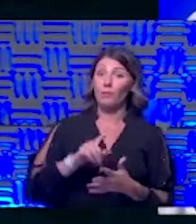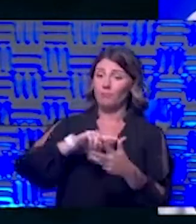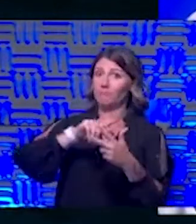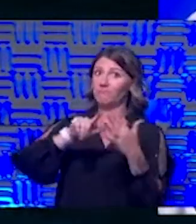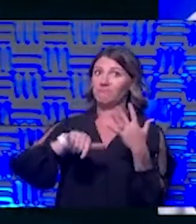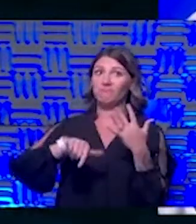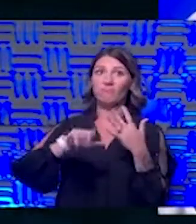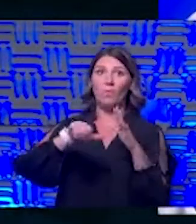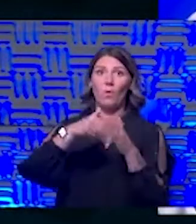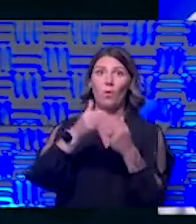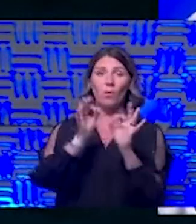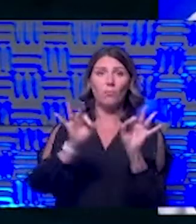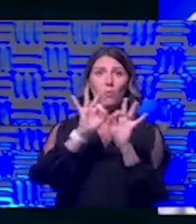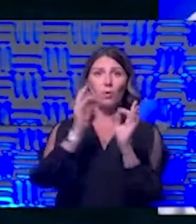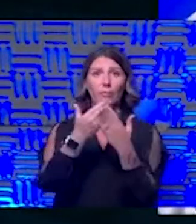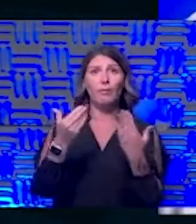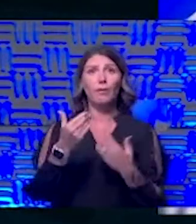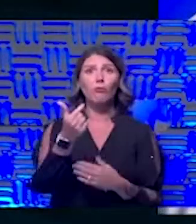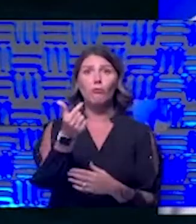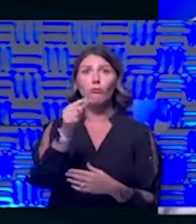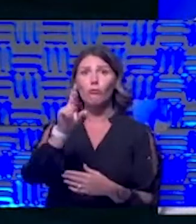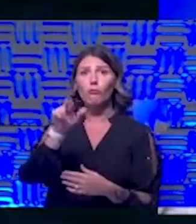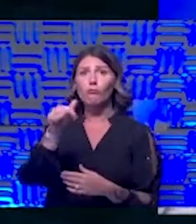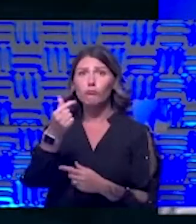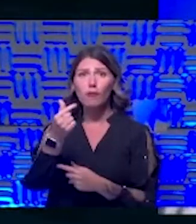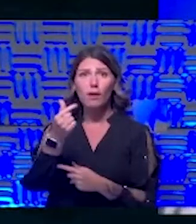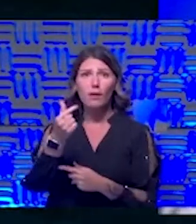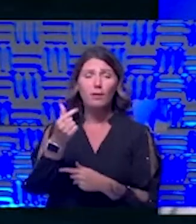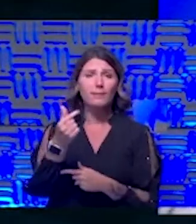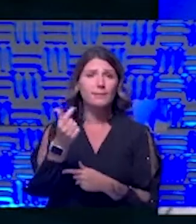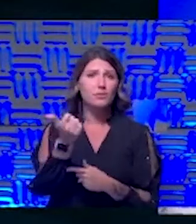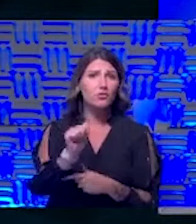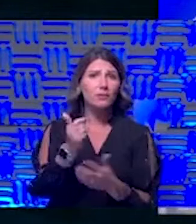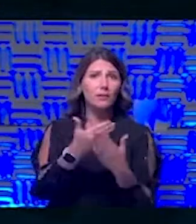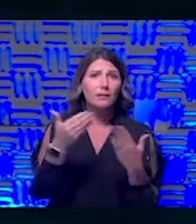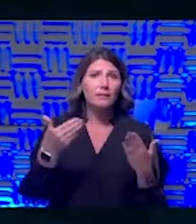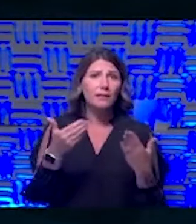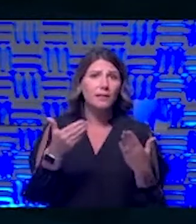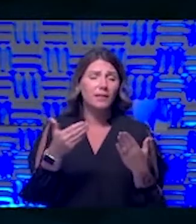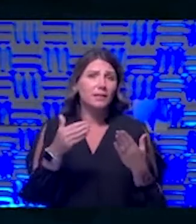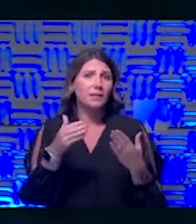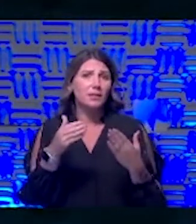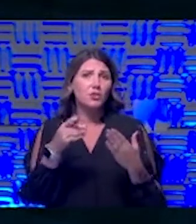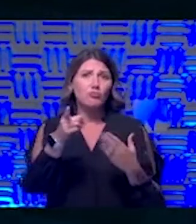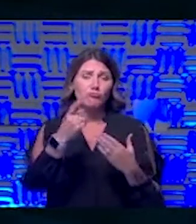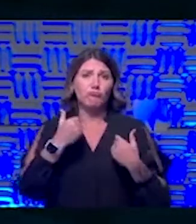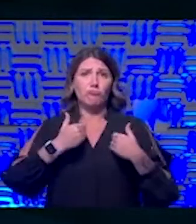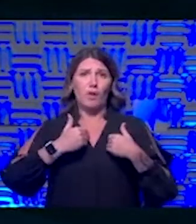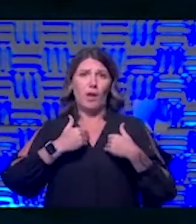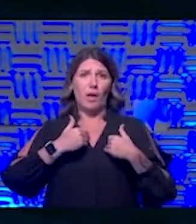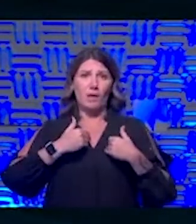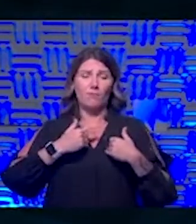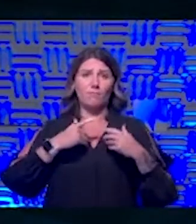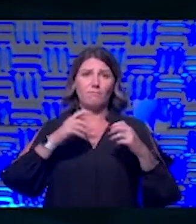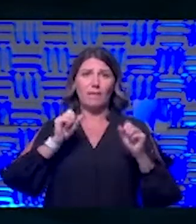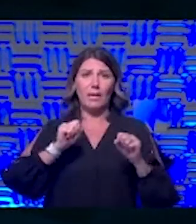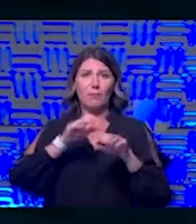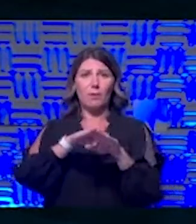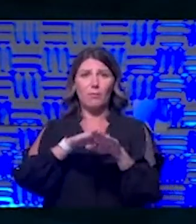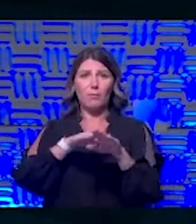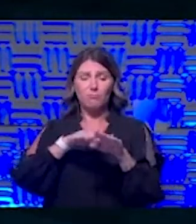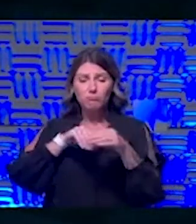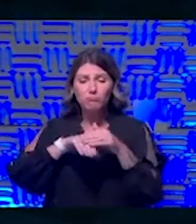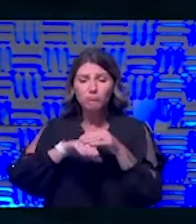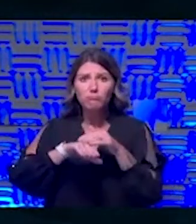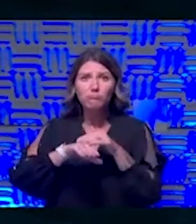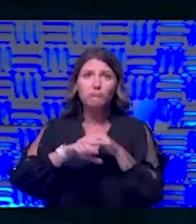things. Greg, is there any way to kind of do a graded approach and come back in the world gently so that you don't have to go all at